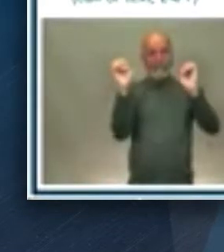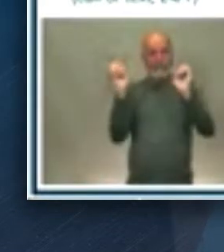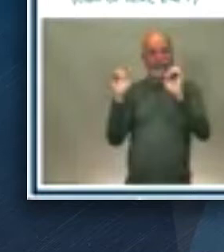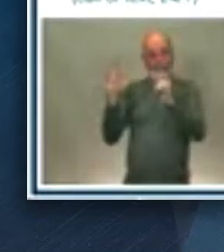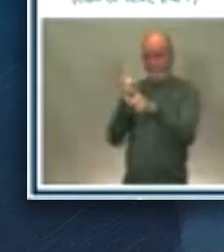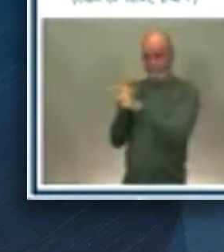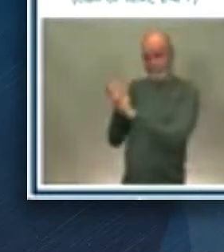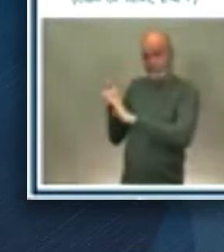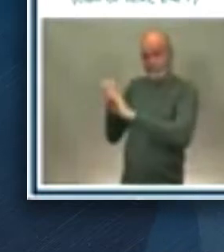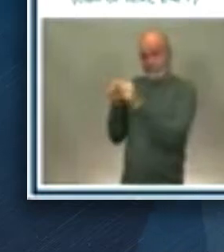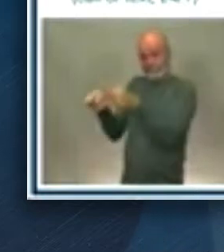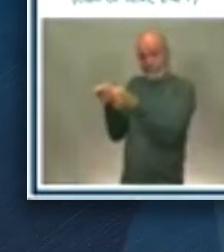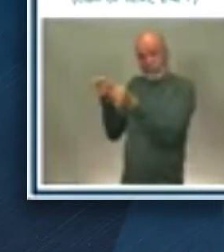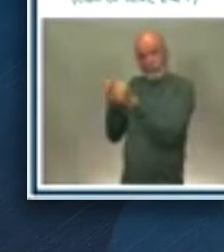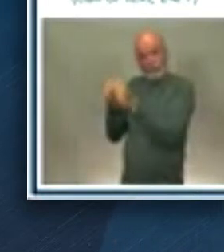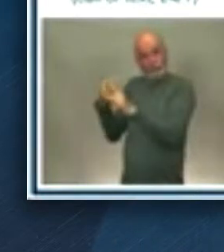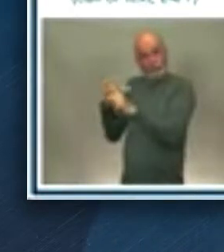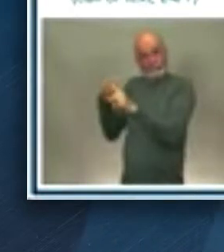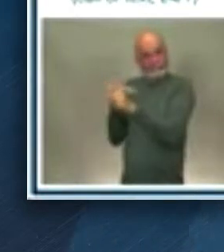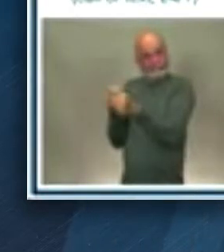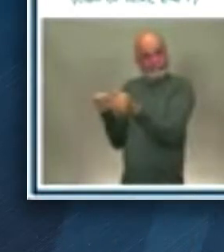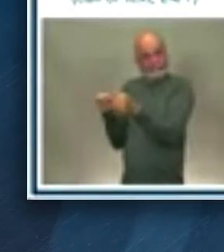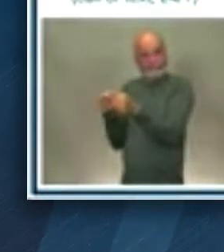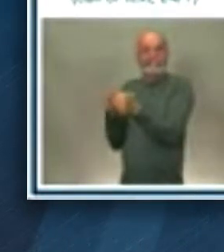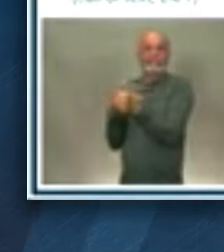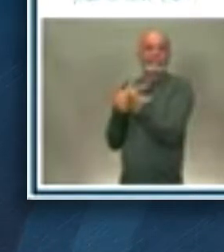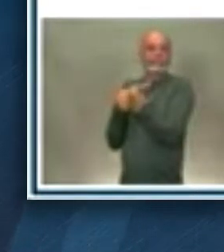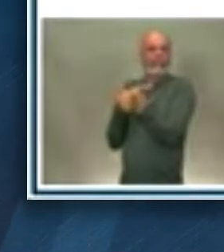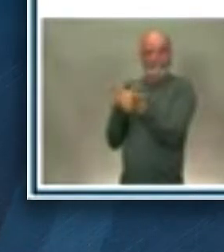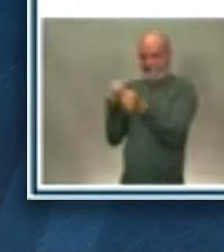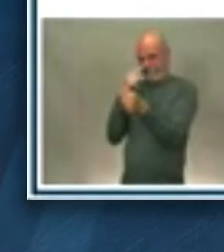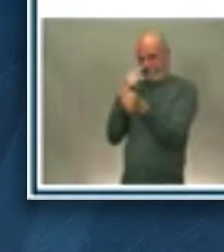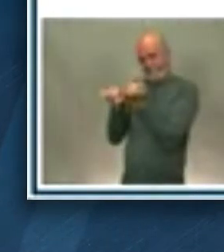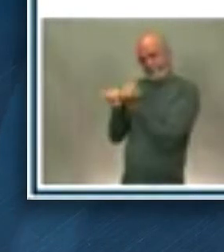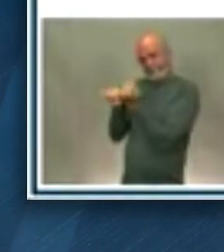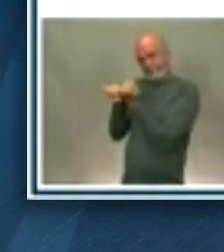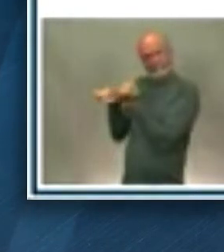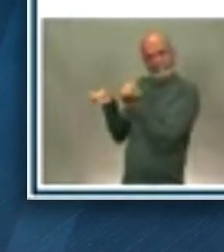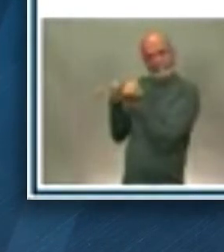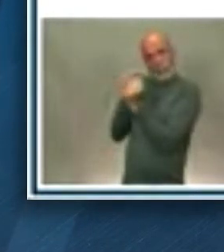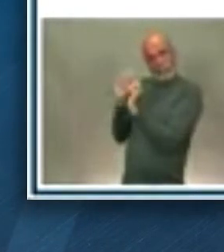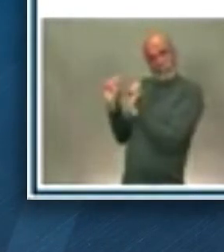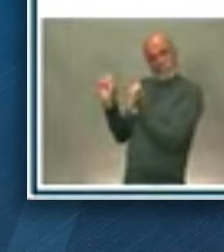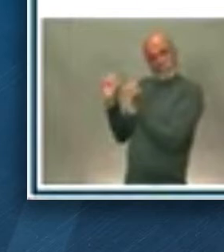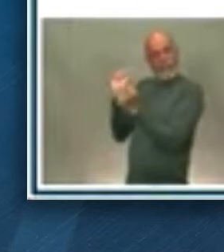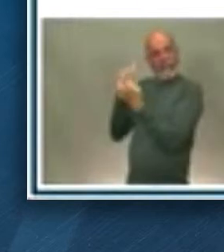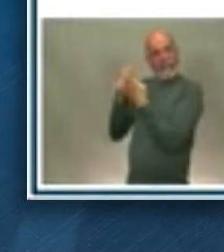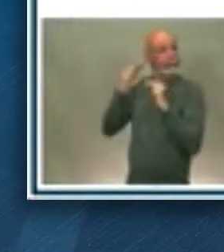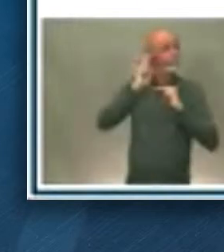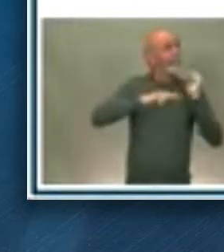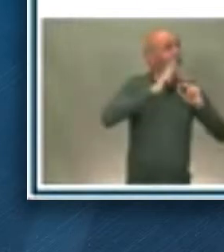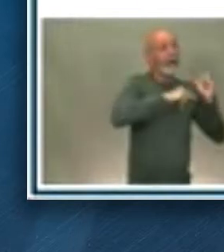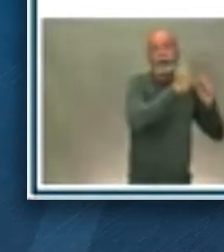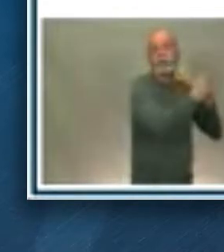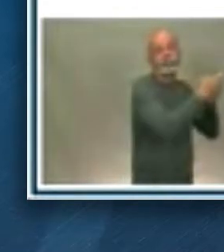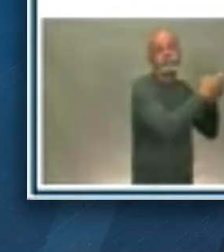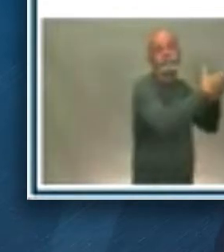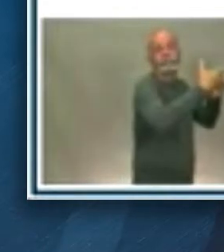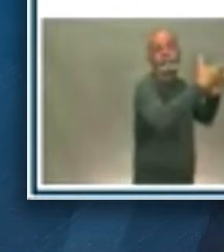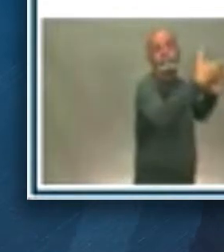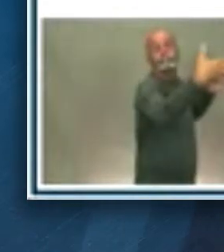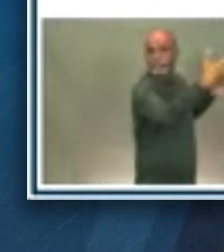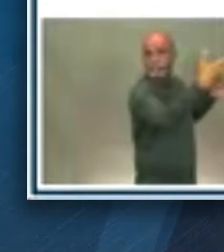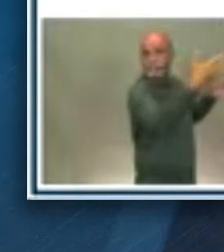scenario where it needs to be extended while that housing stock gets increased? I don't see a scenario